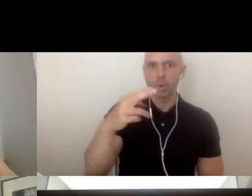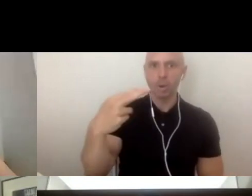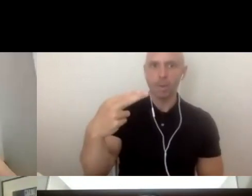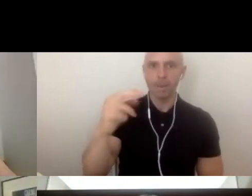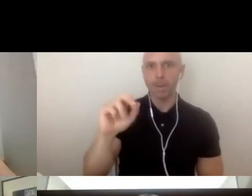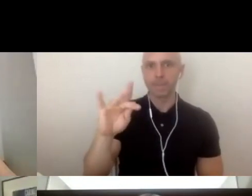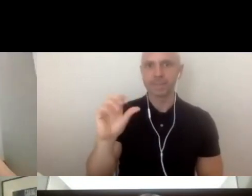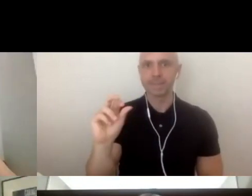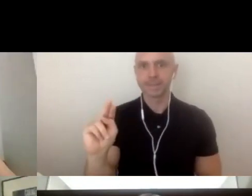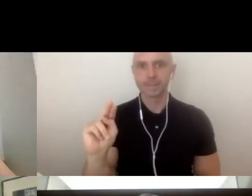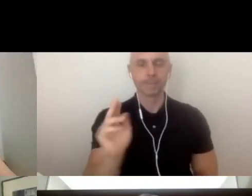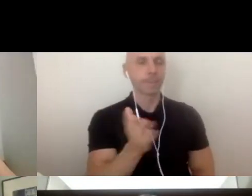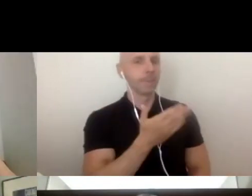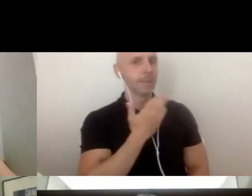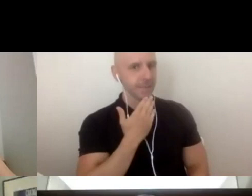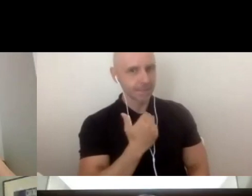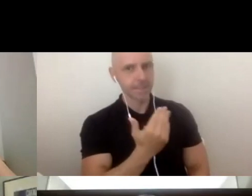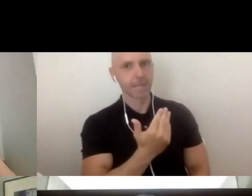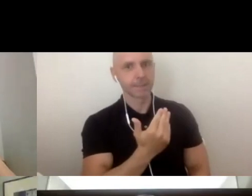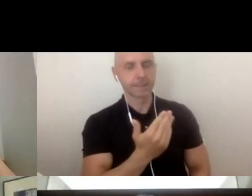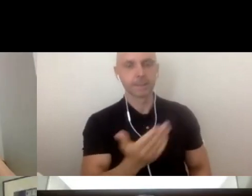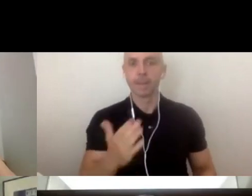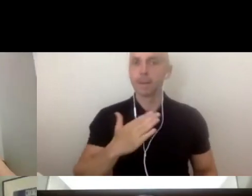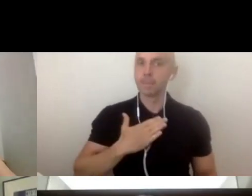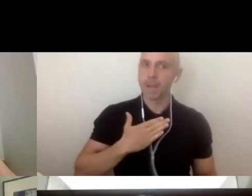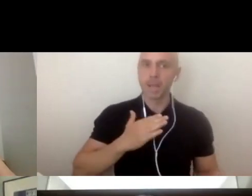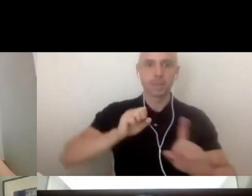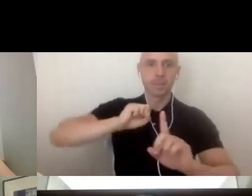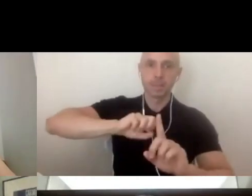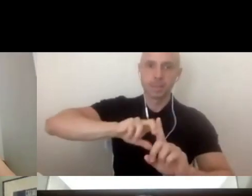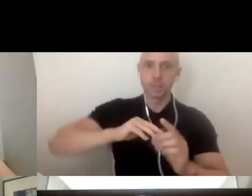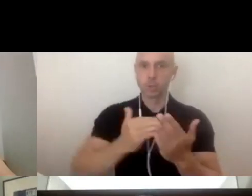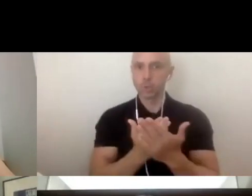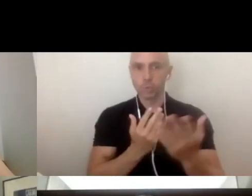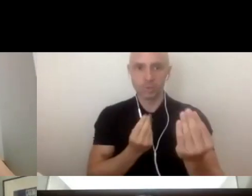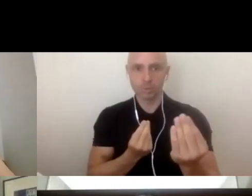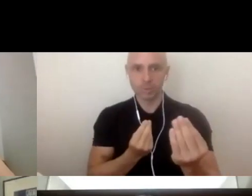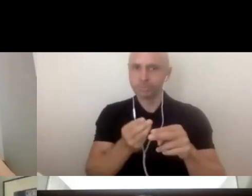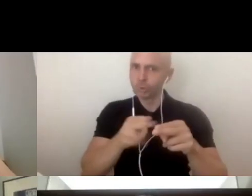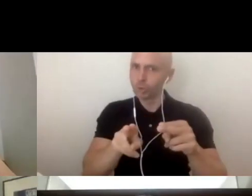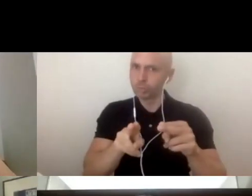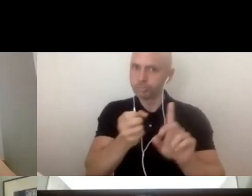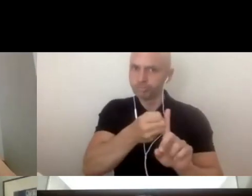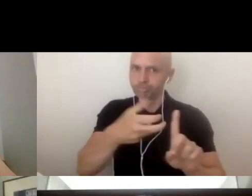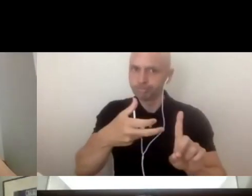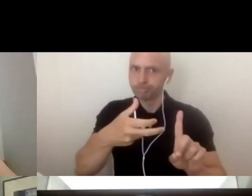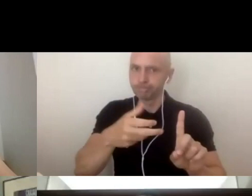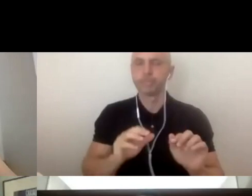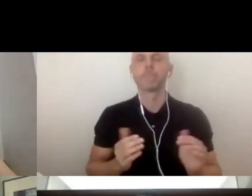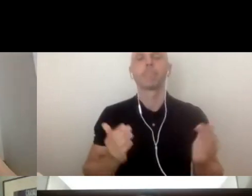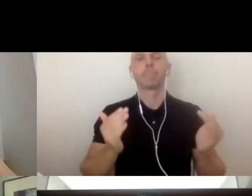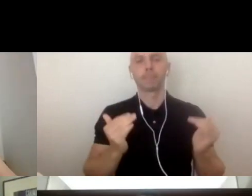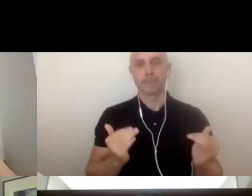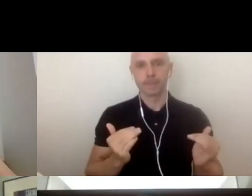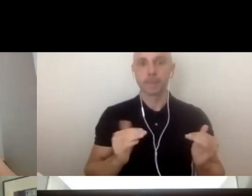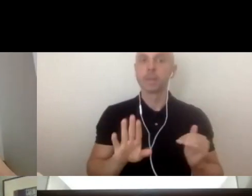Oh, thanks, Maxime. I'm going to keep my update very brief, but I want to draw your attention to a few initiatives that I believe will be helpful to those